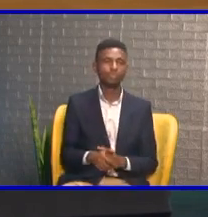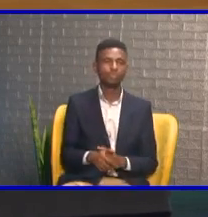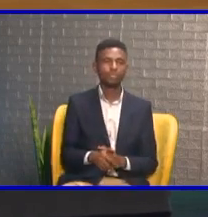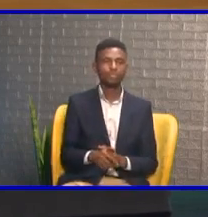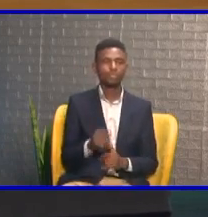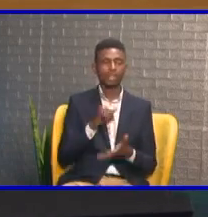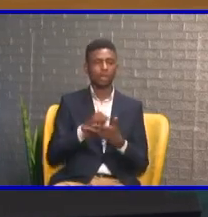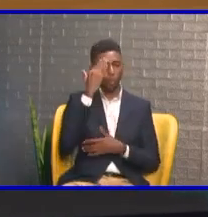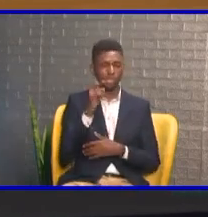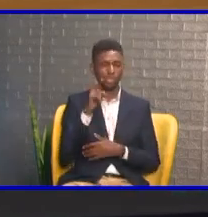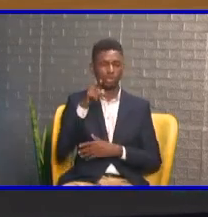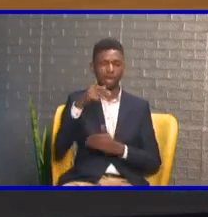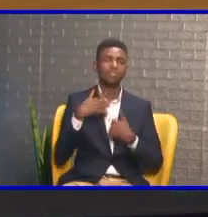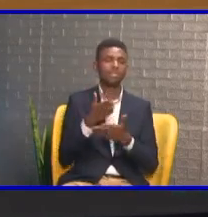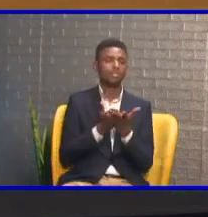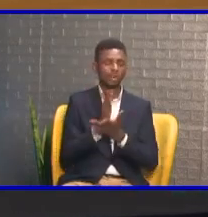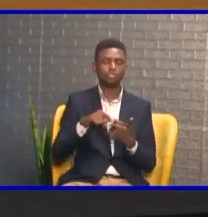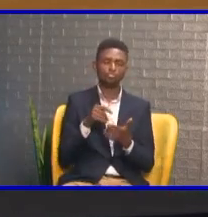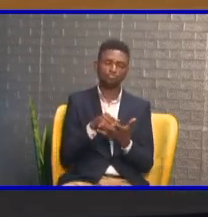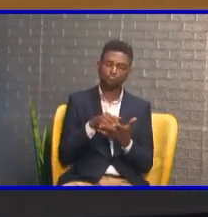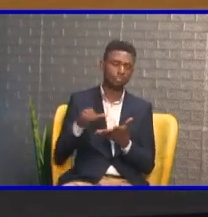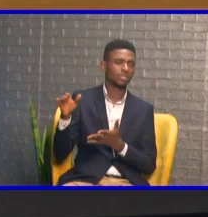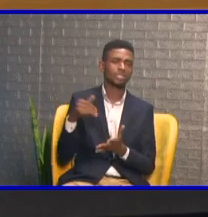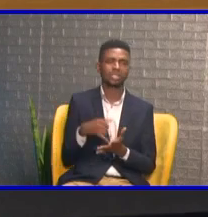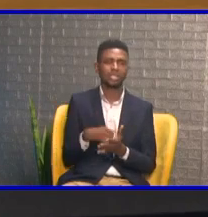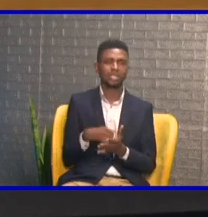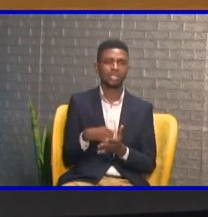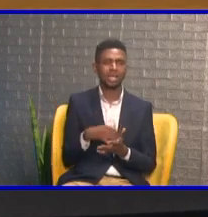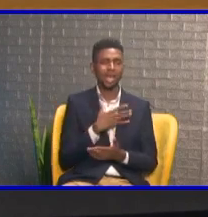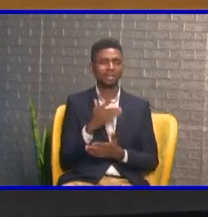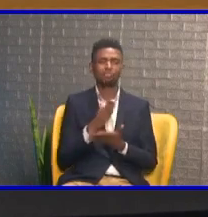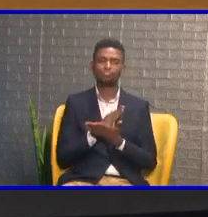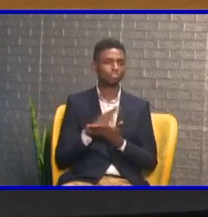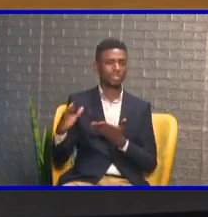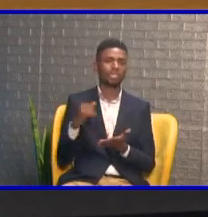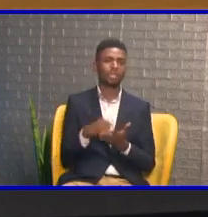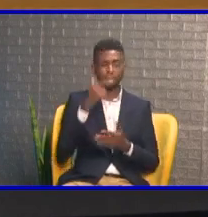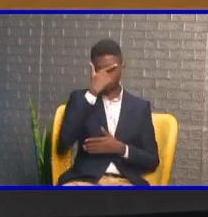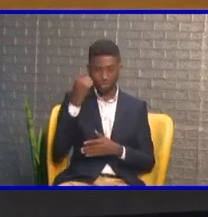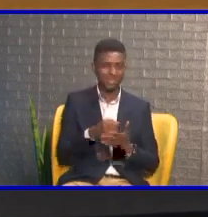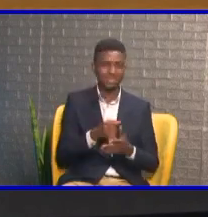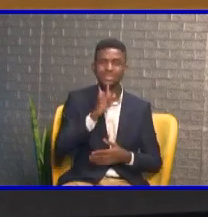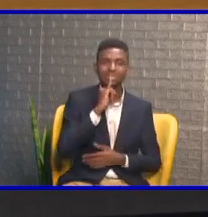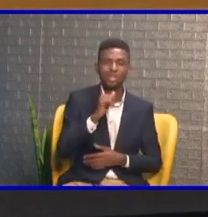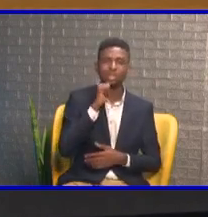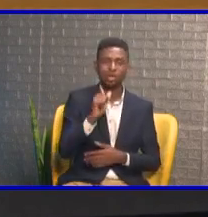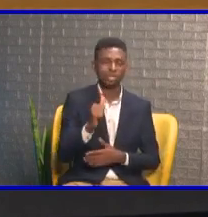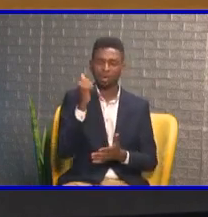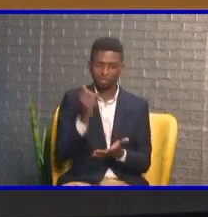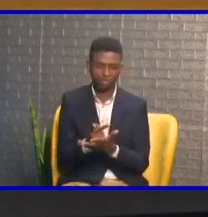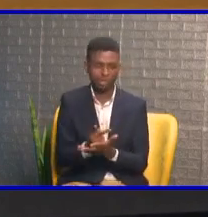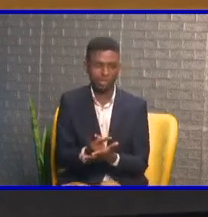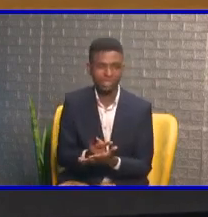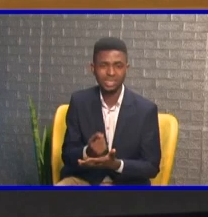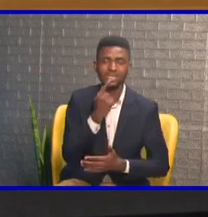That's why you have the right to resist it and reject it, because it is not authorized.